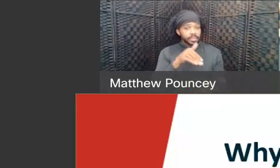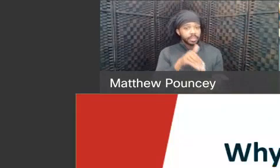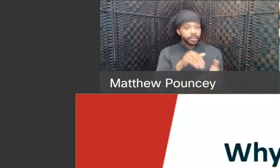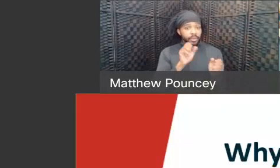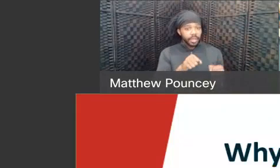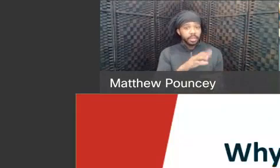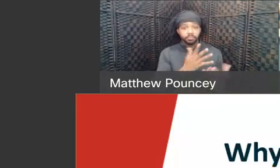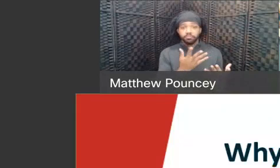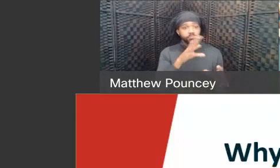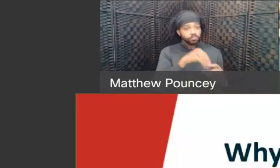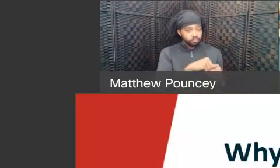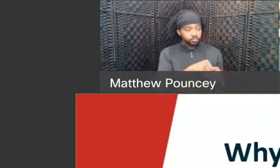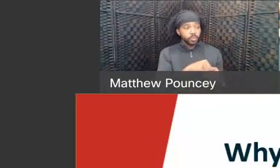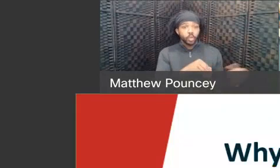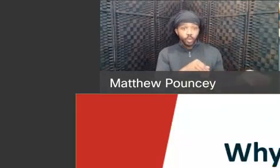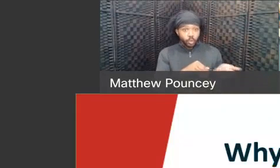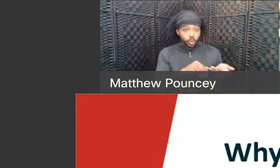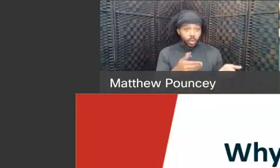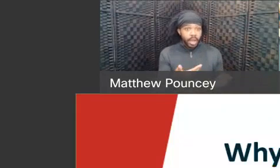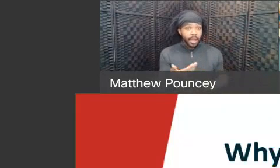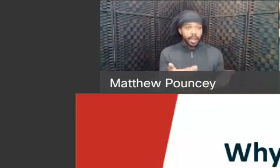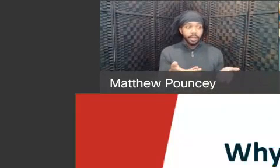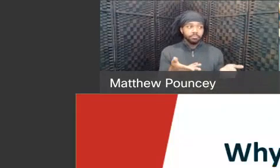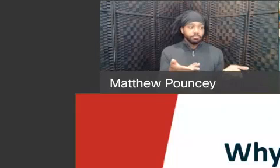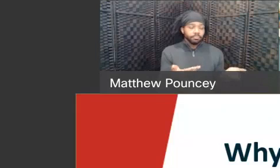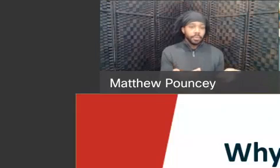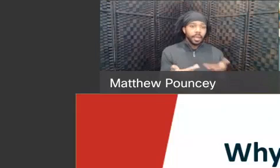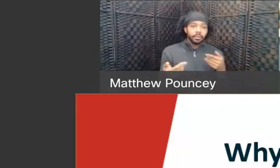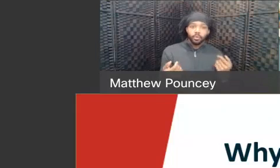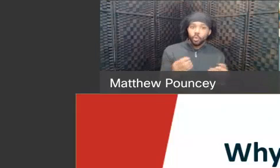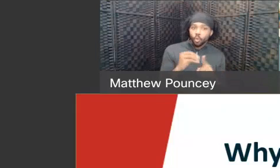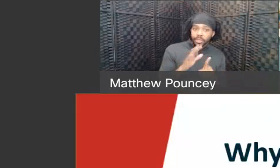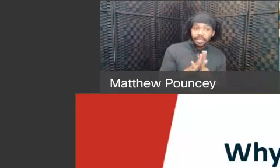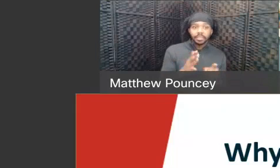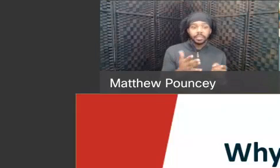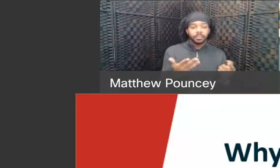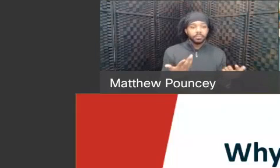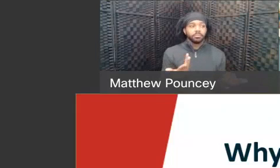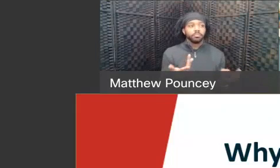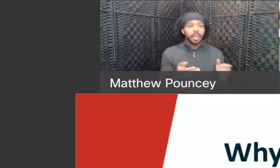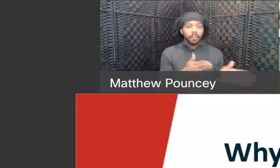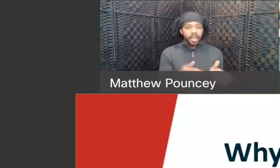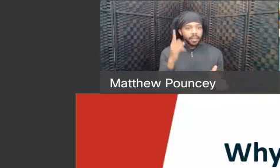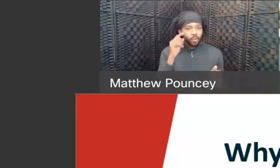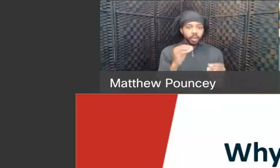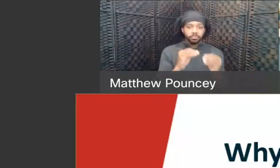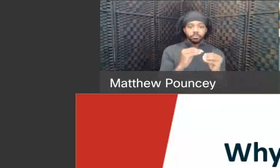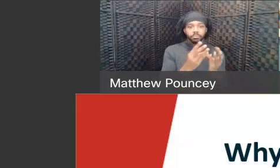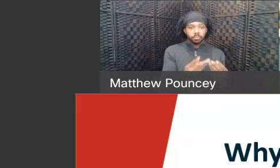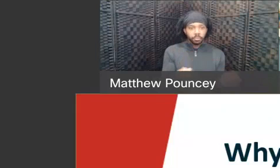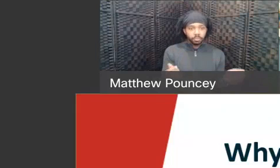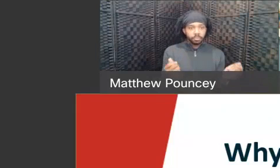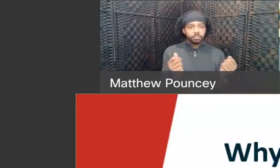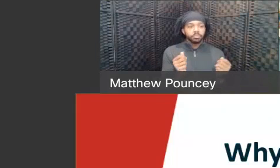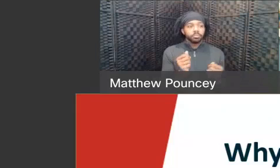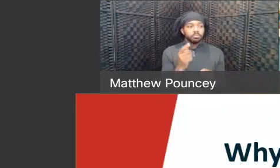it as part of a new hire orientation or intervention for a plan of correction, annual in-service for staff, or